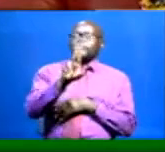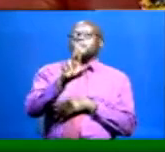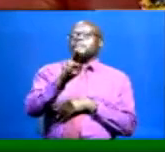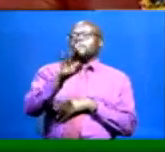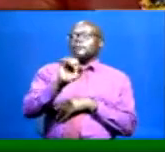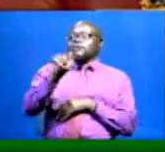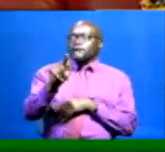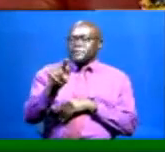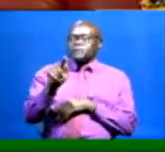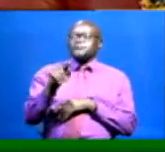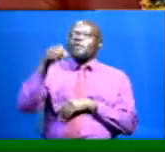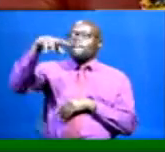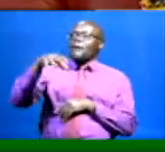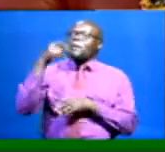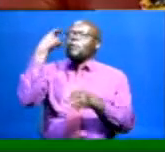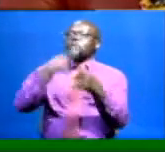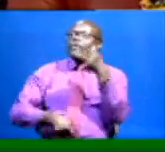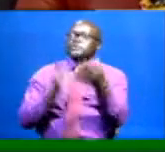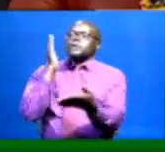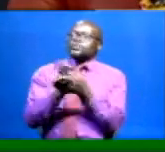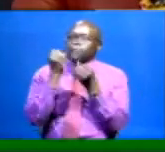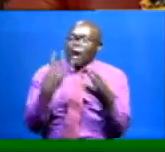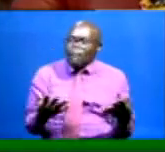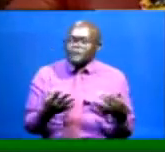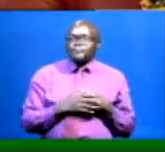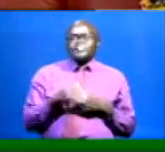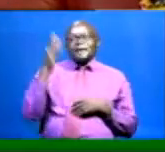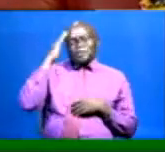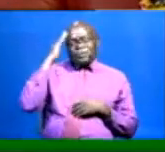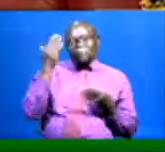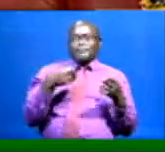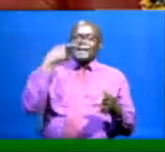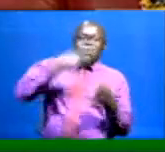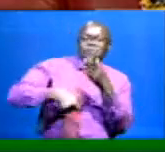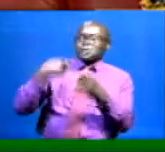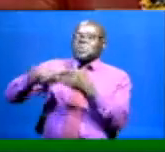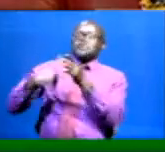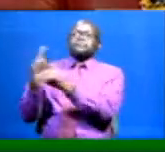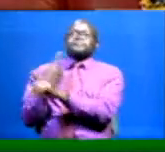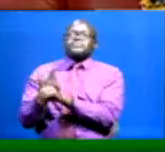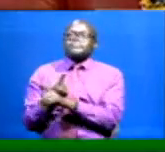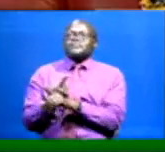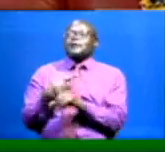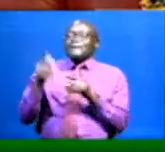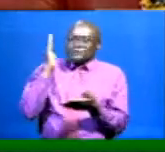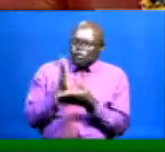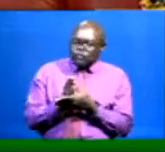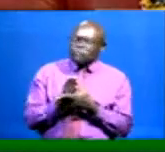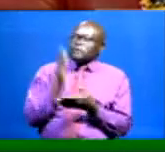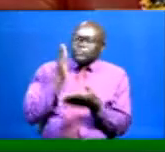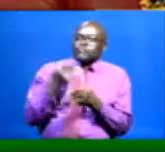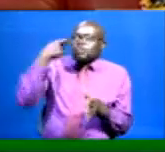one unit of power? What is the real cost? The real cost, you know, there could be just cost and the real cost. What is the real